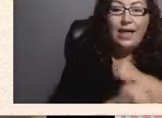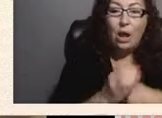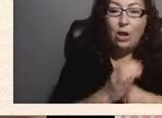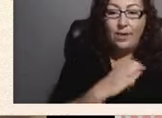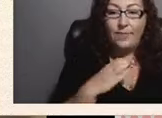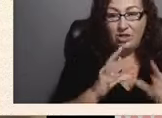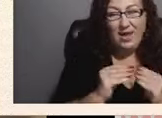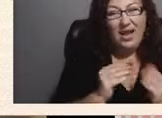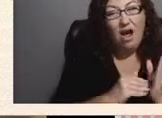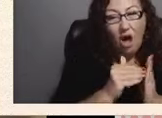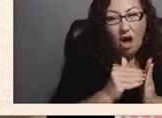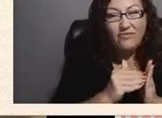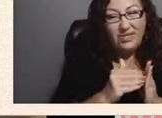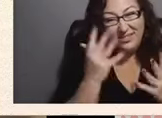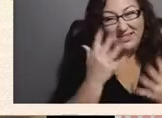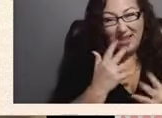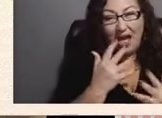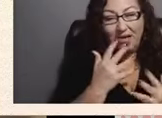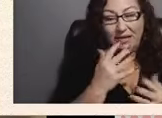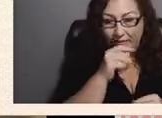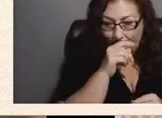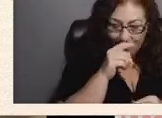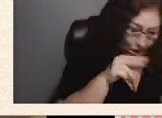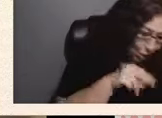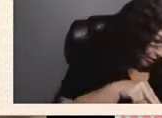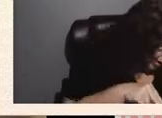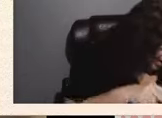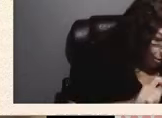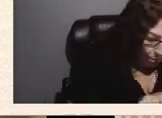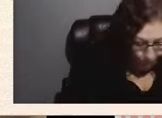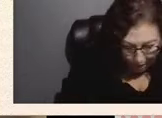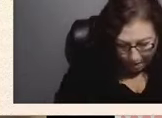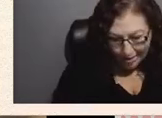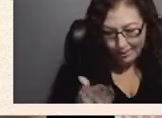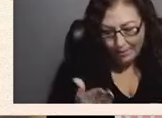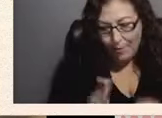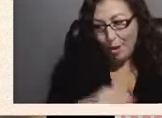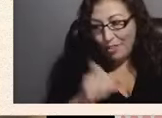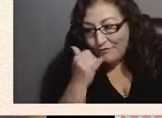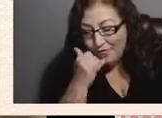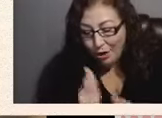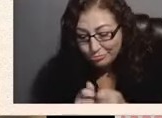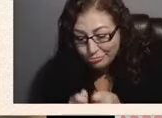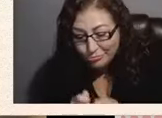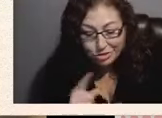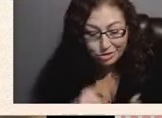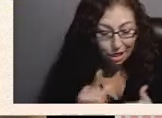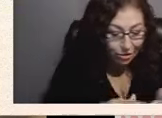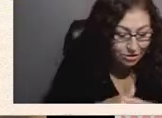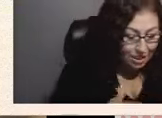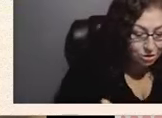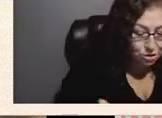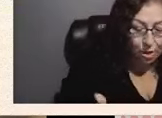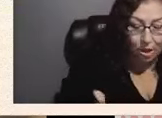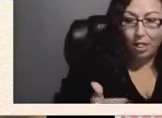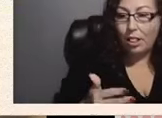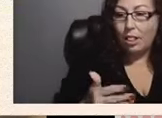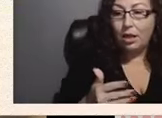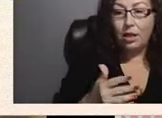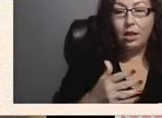often, sadly, they're looking down, they're writing, they might be on their phones, they might be checking their schedule. And